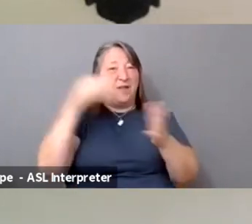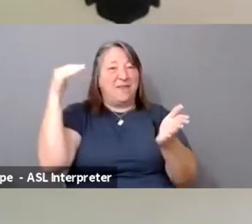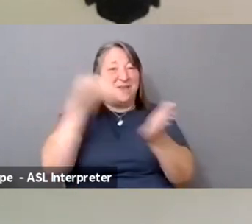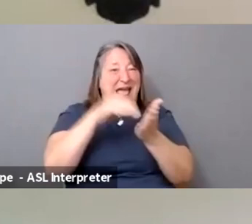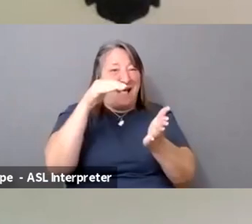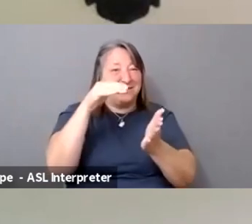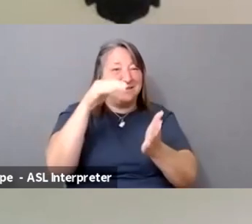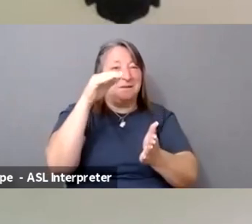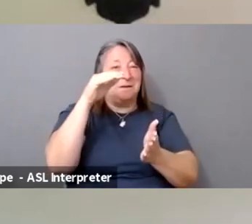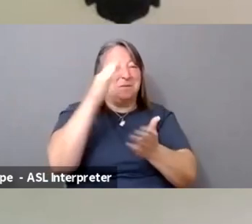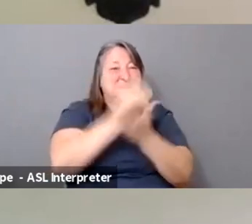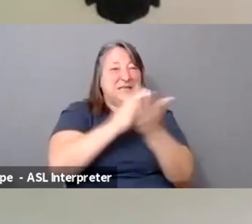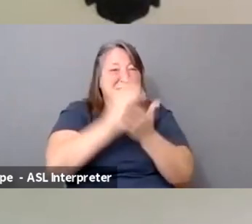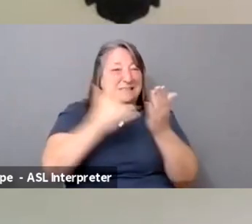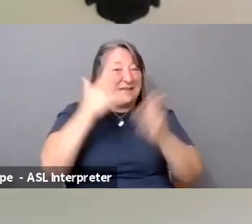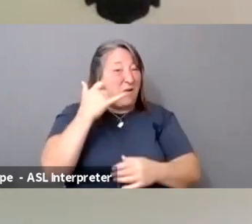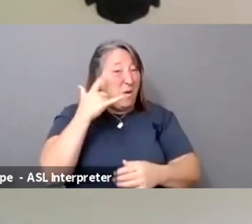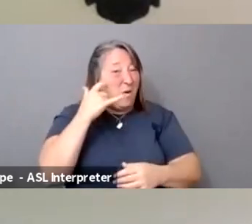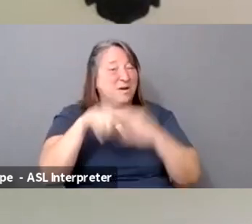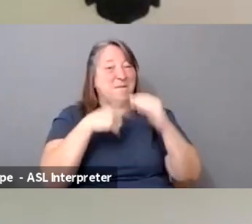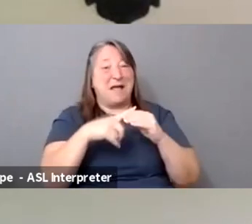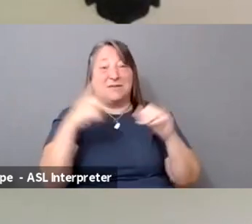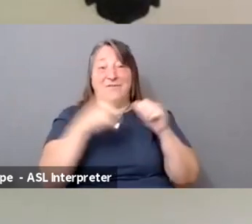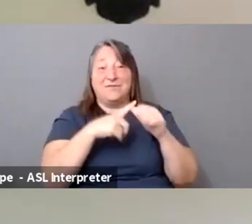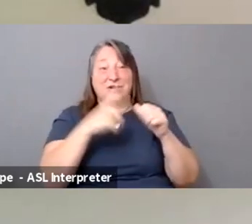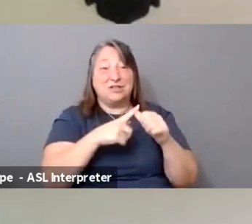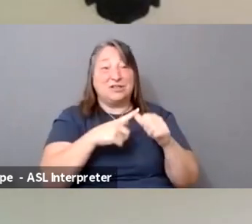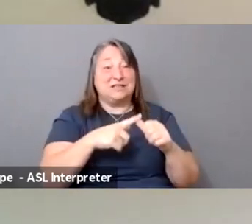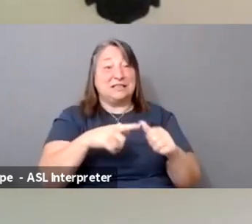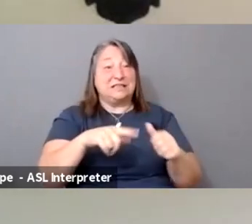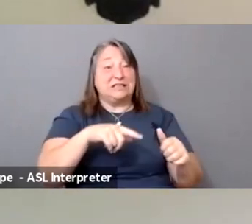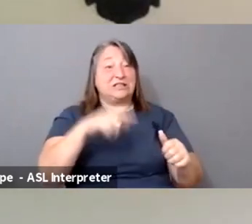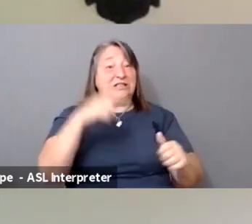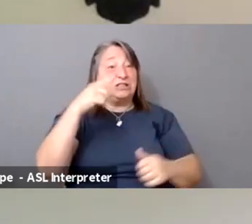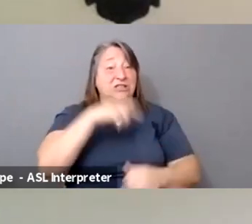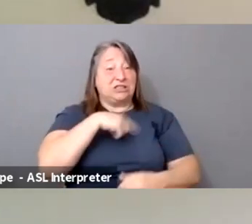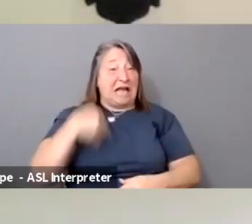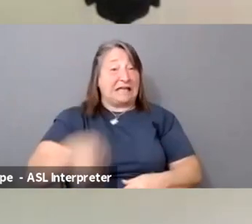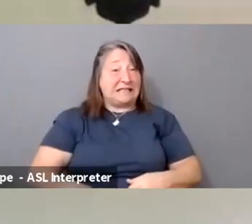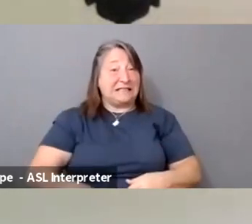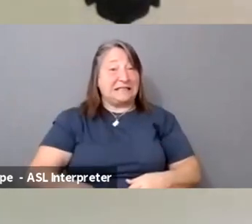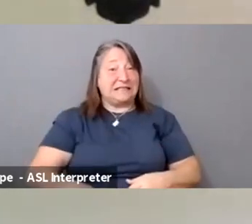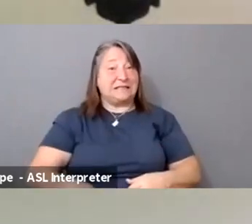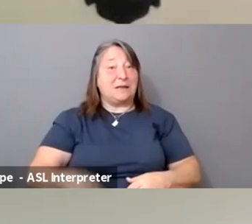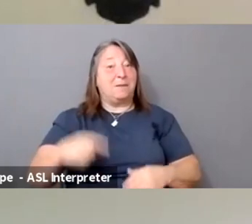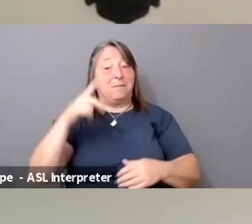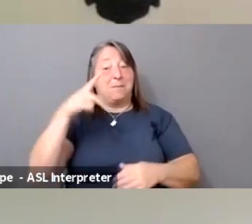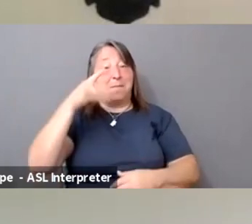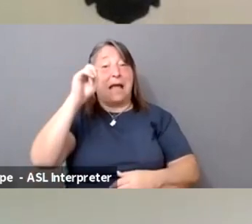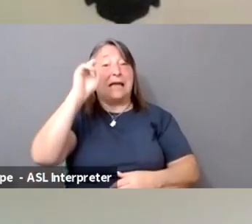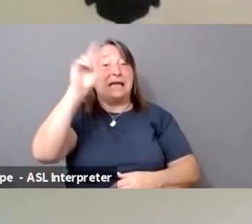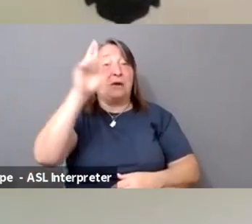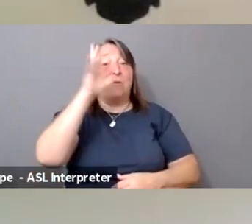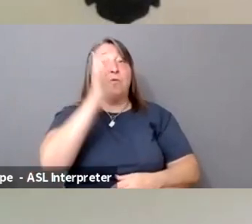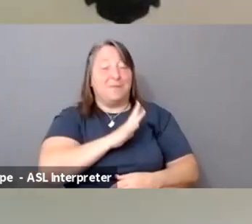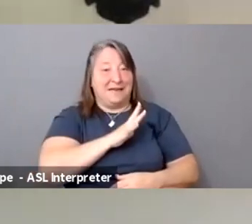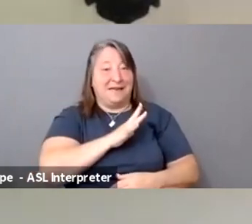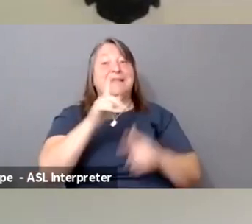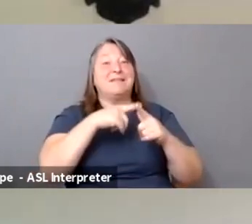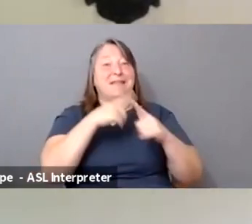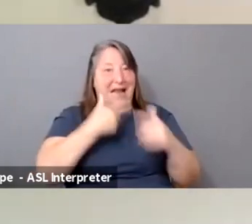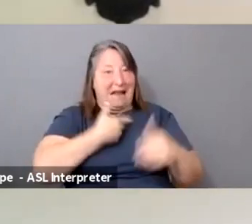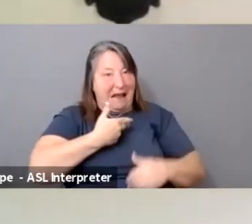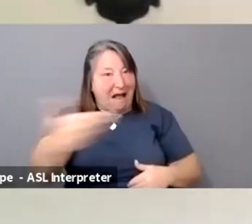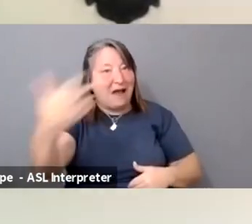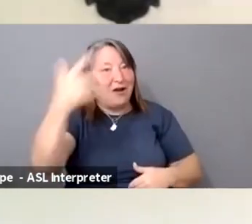Chinese American pioneer woman, and from that led to Joy Luck Club. But I